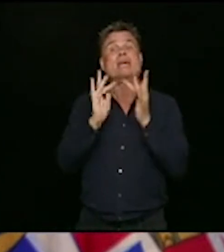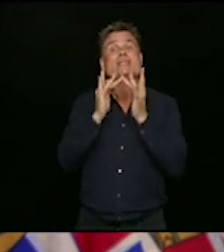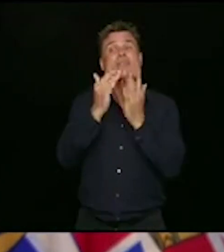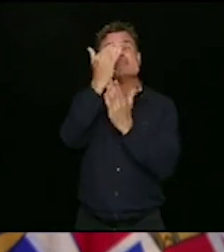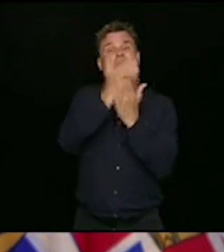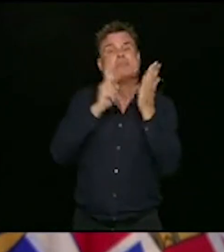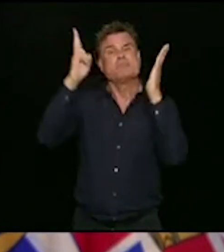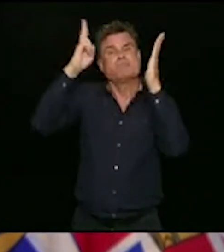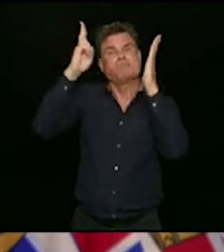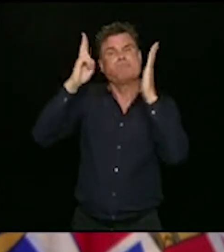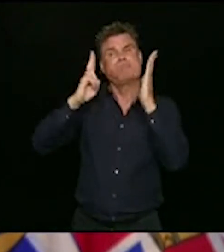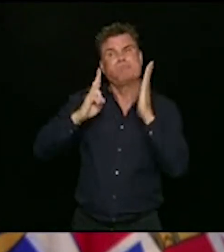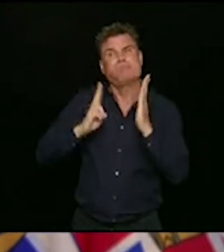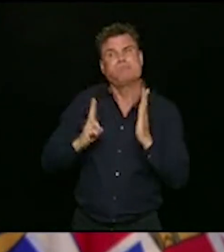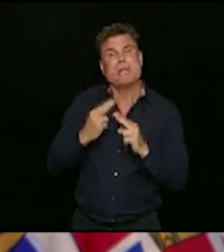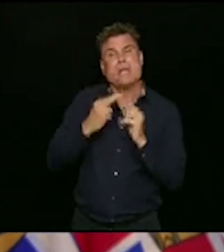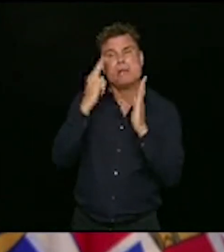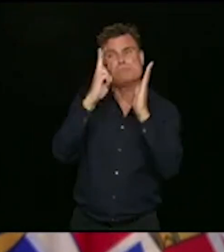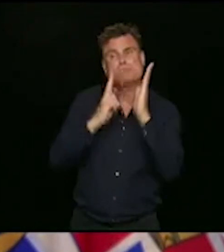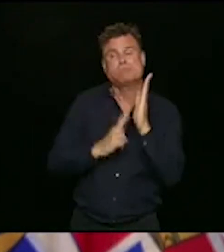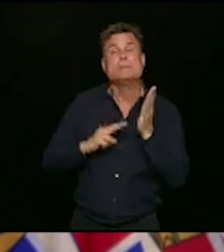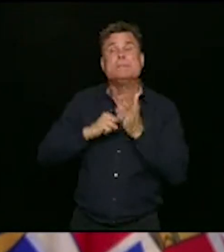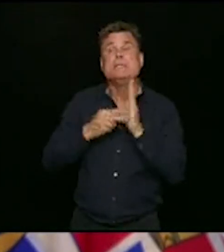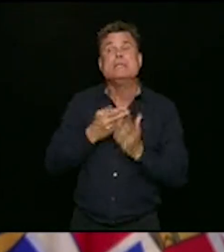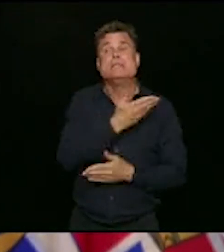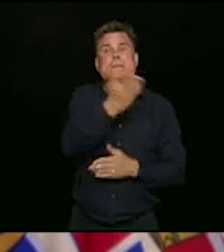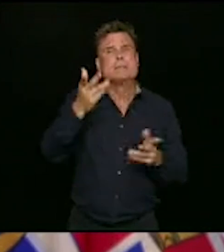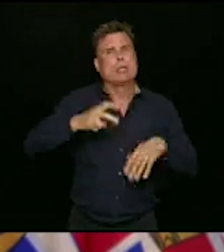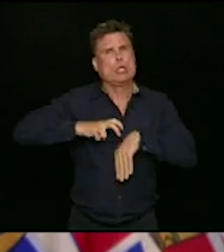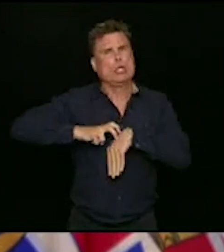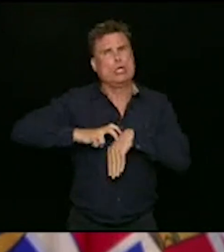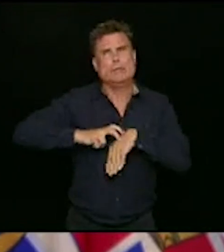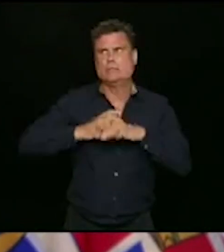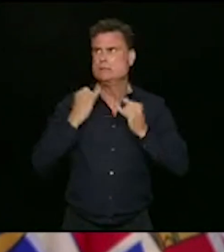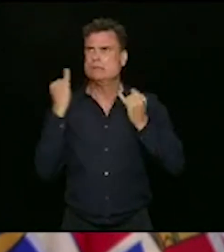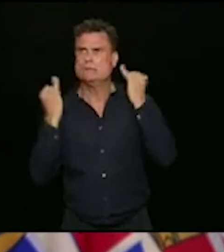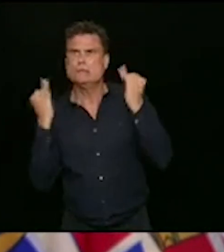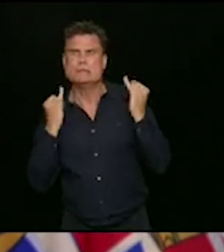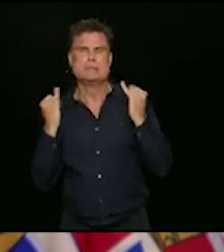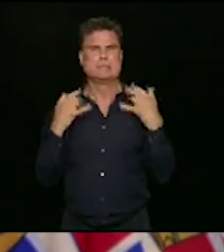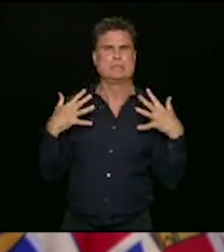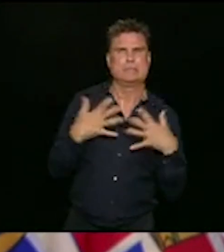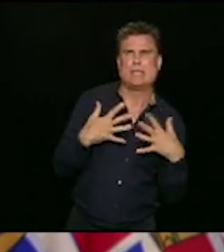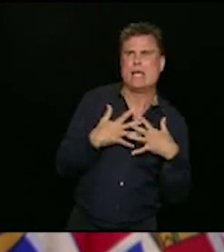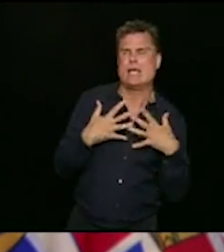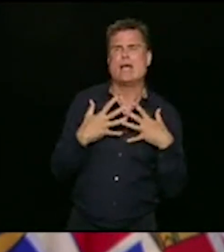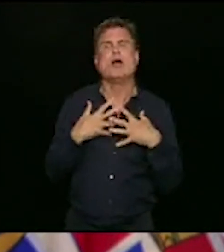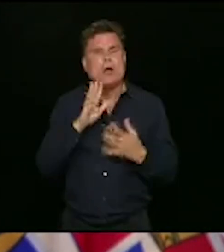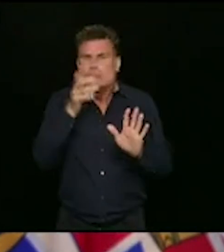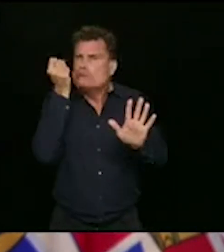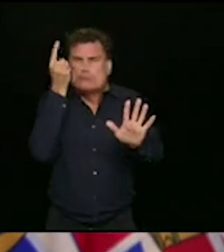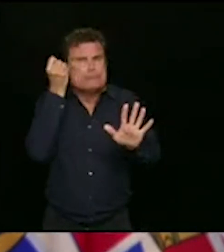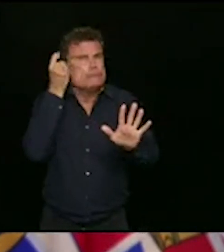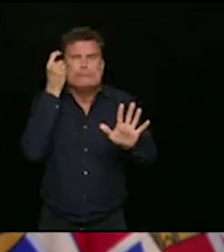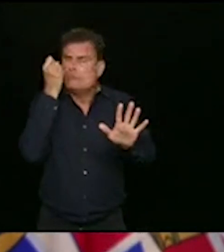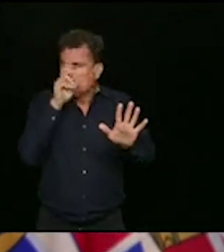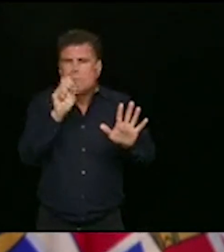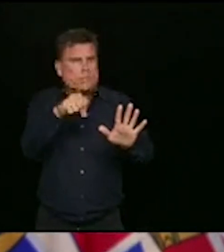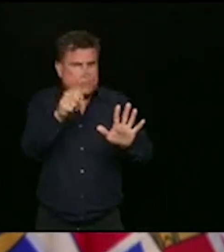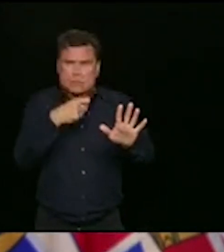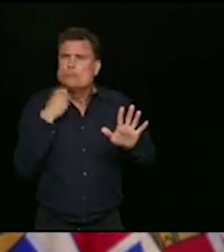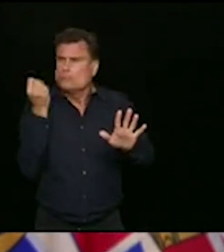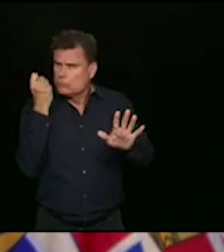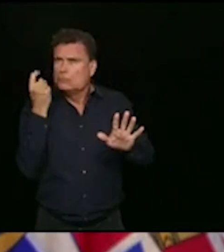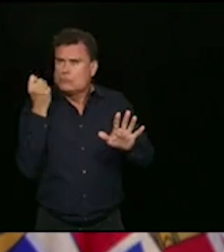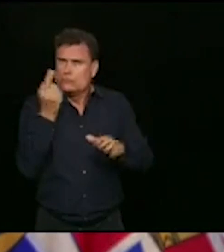this speaks to people's anxieties, and we all have anxieties. We are learning as we go with this virus, but